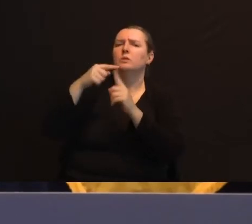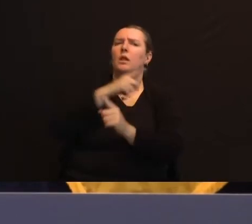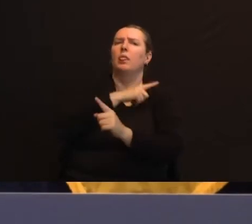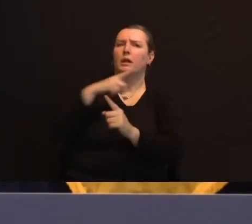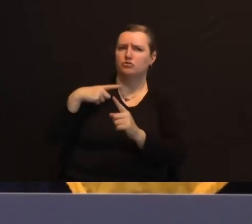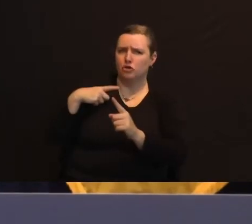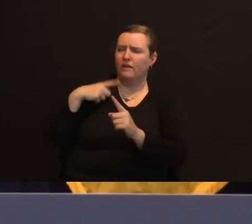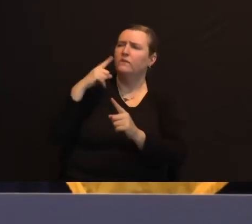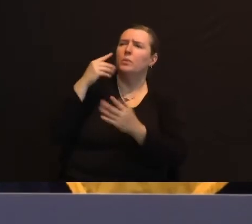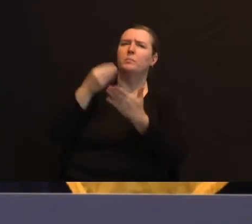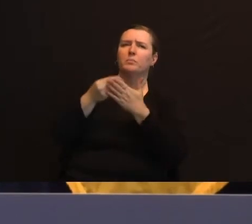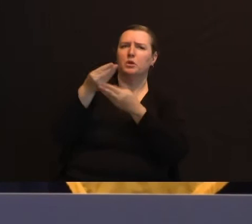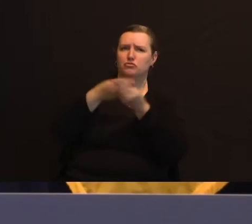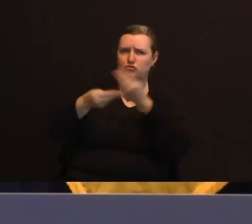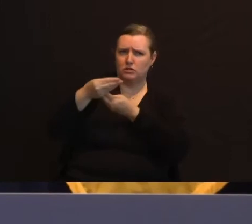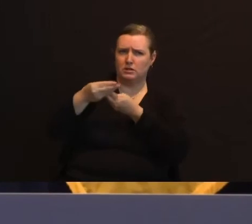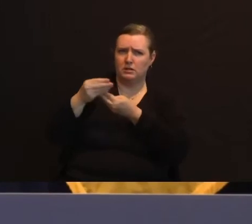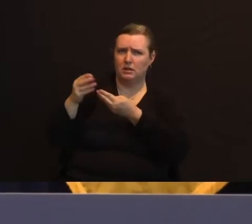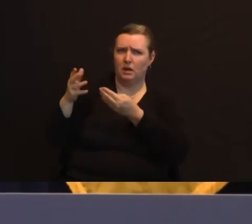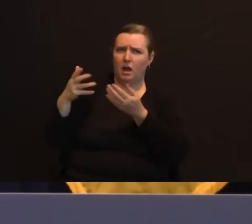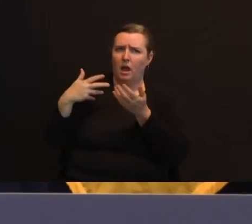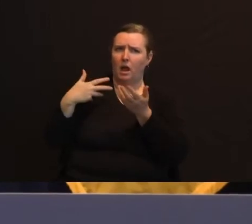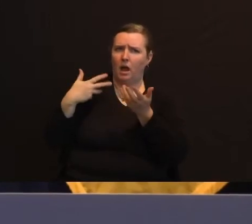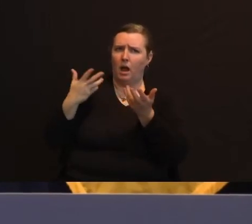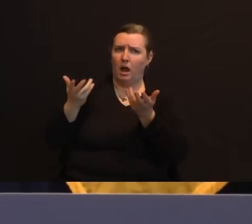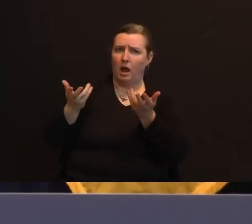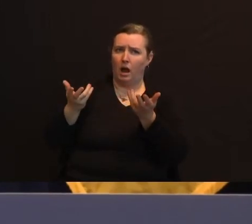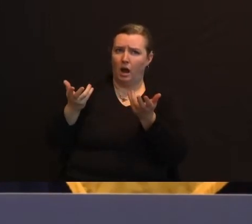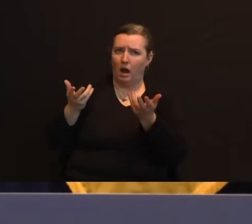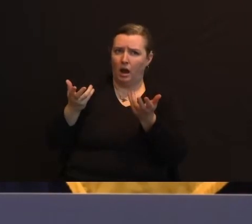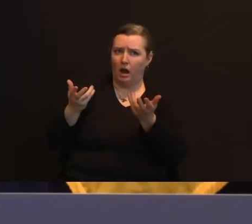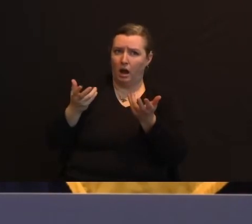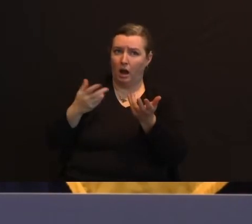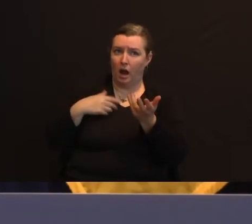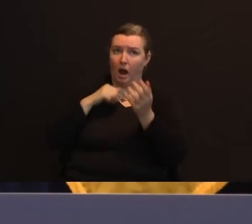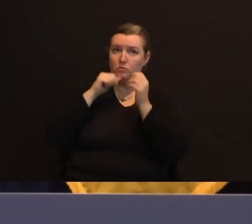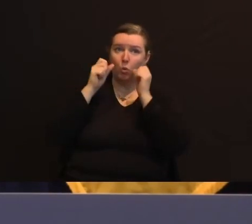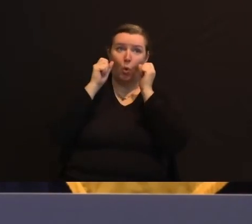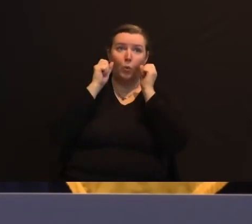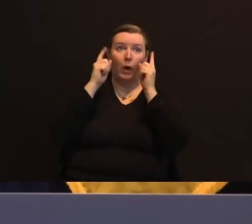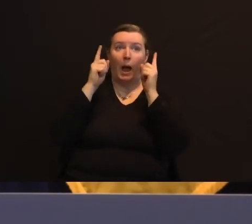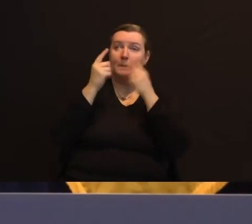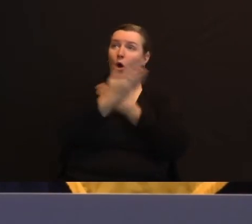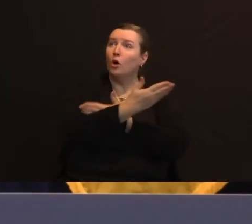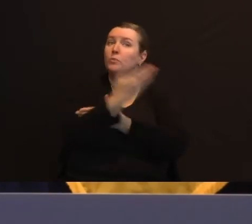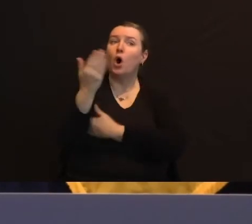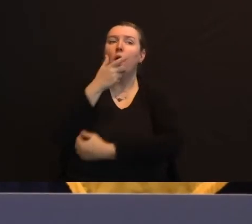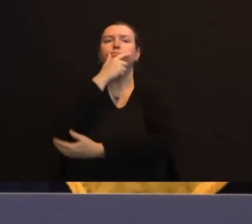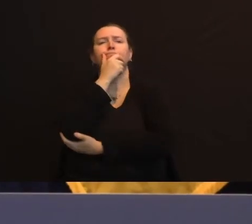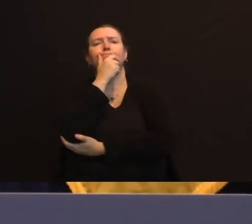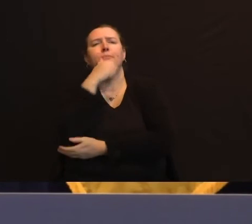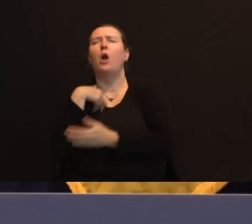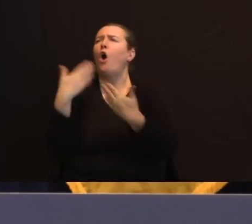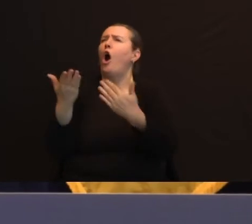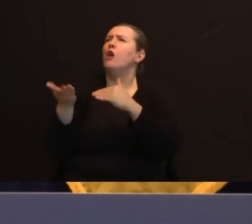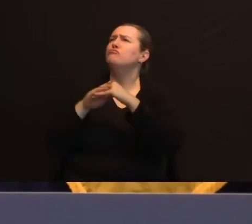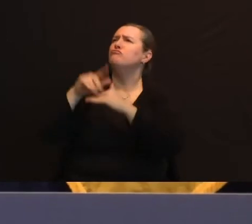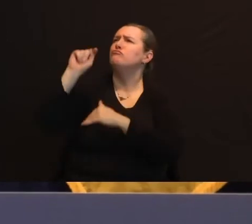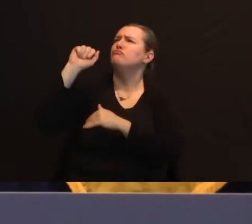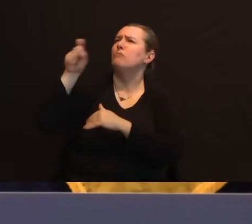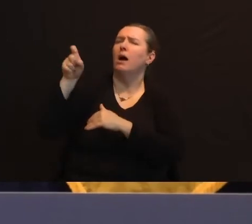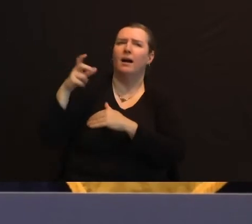don't wake up every morning with an impulse to either borrow money or to raise taxes. So our default is to find smart